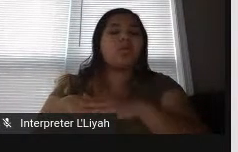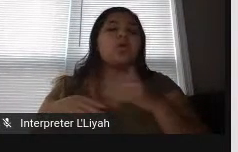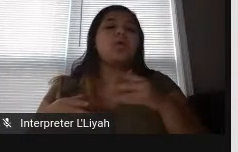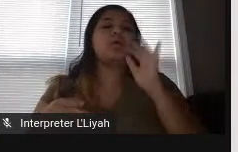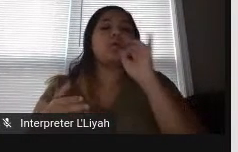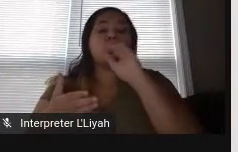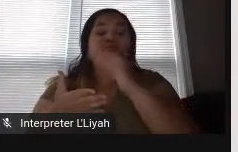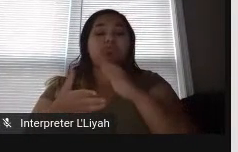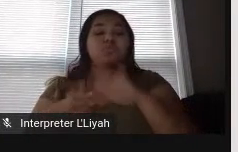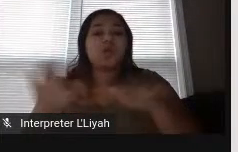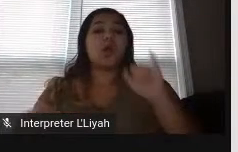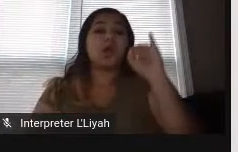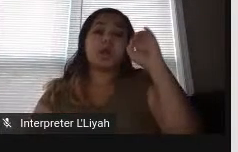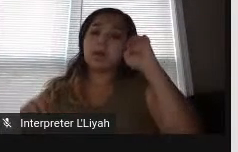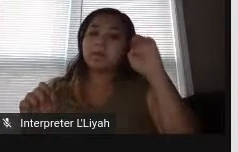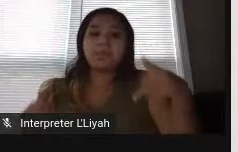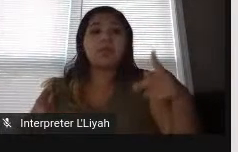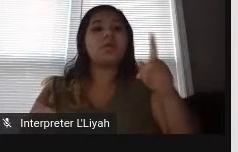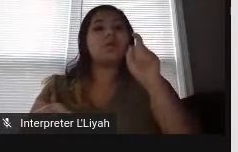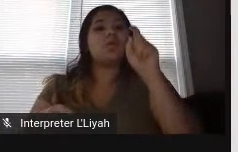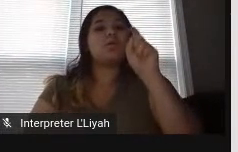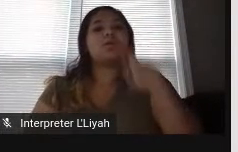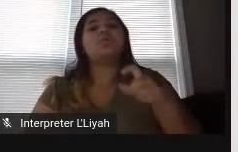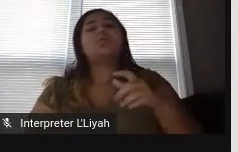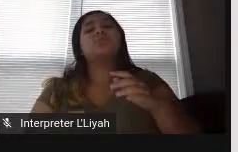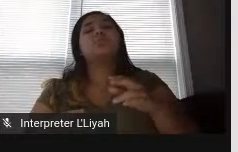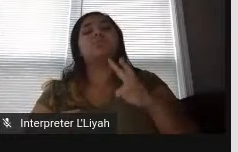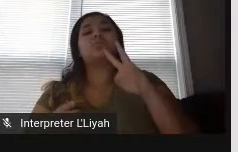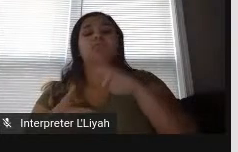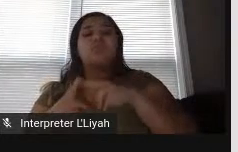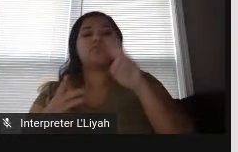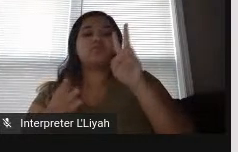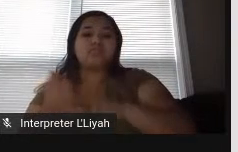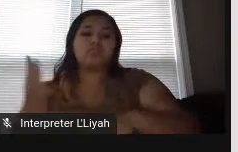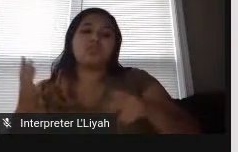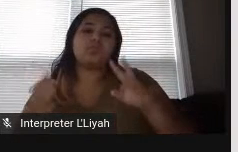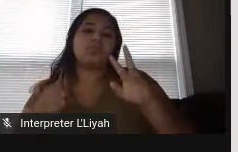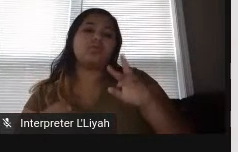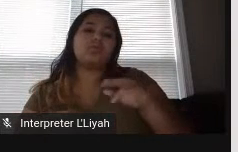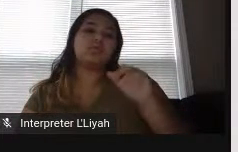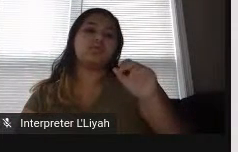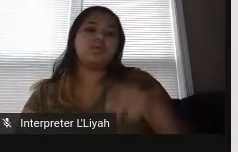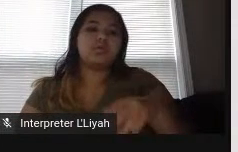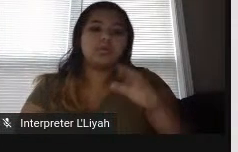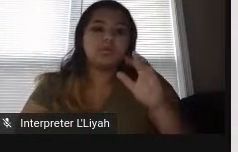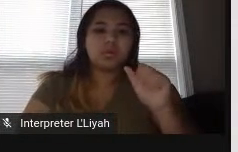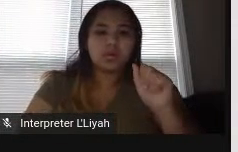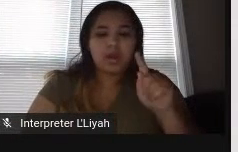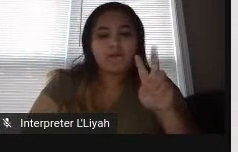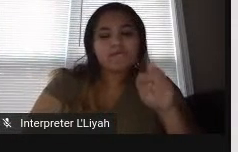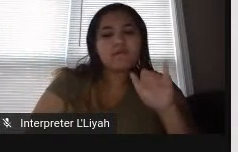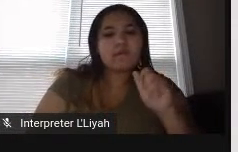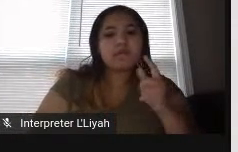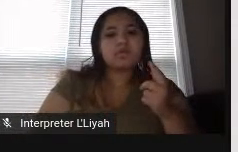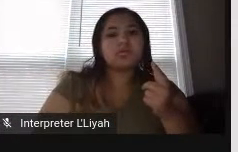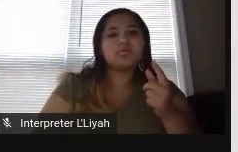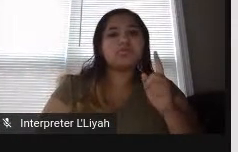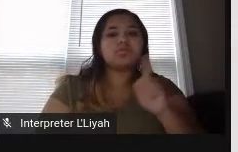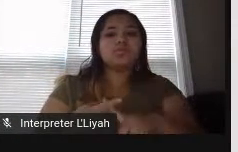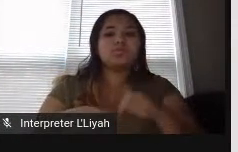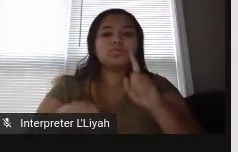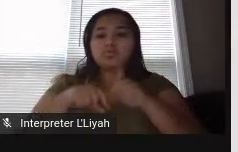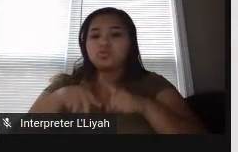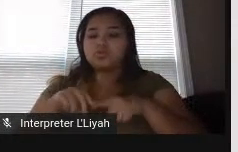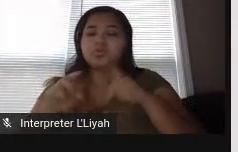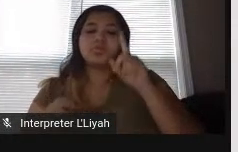child's IEP must also be reviewed at least annually to